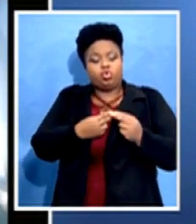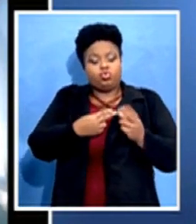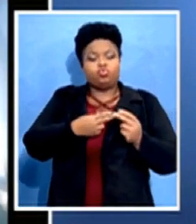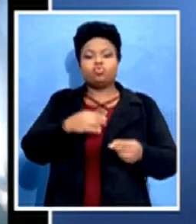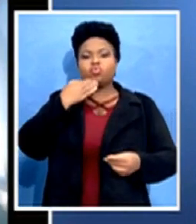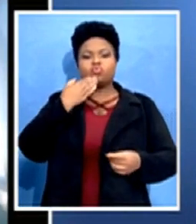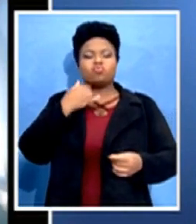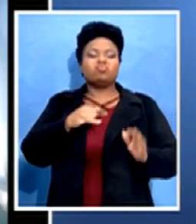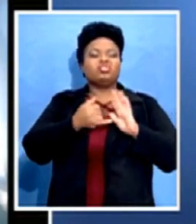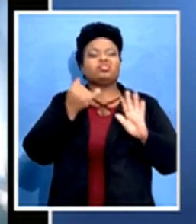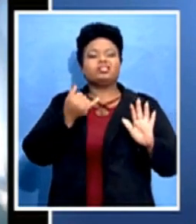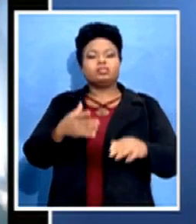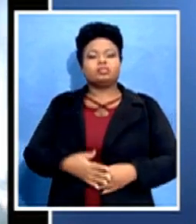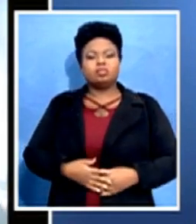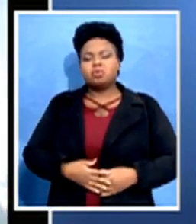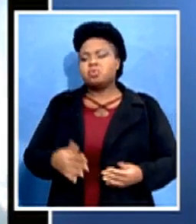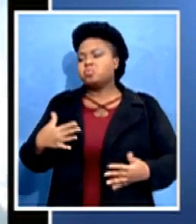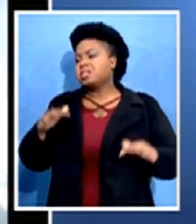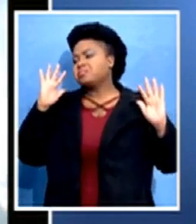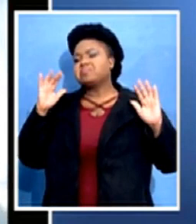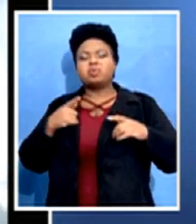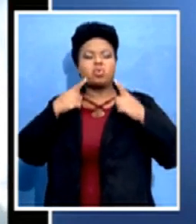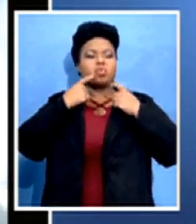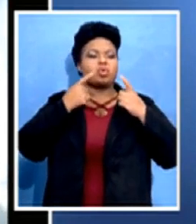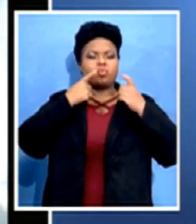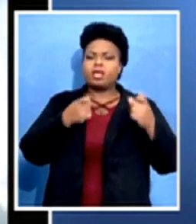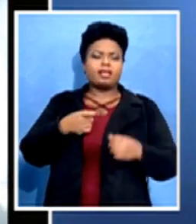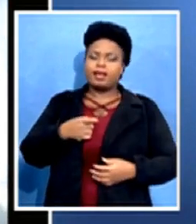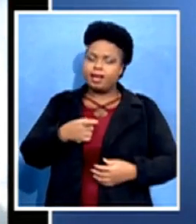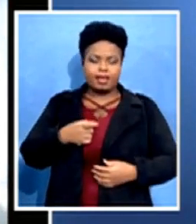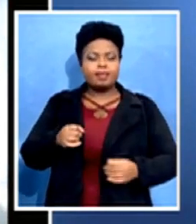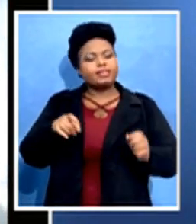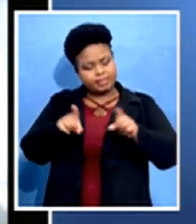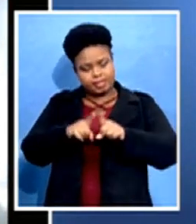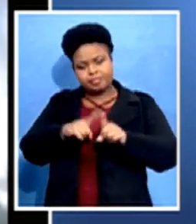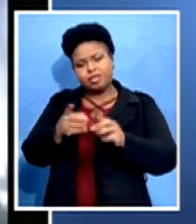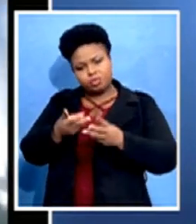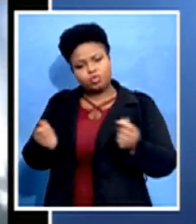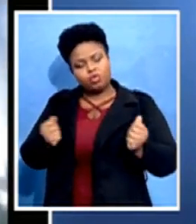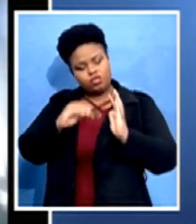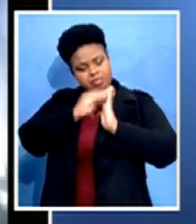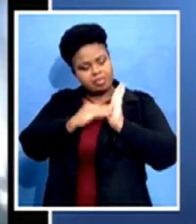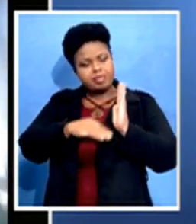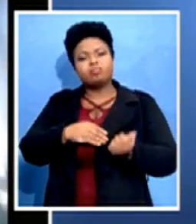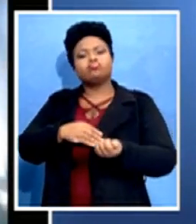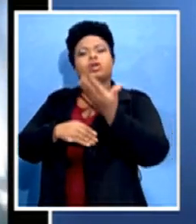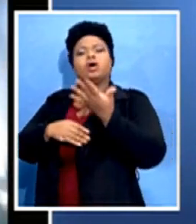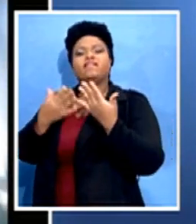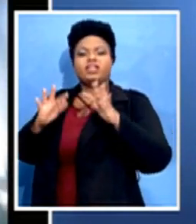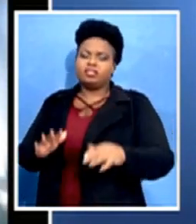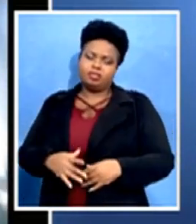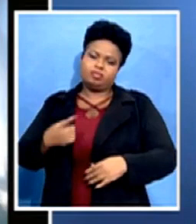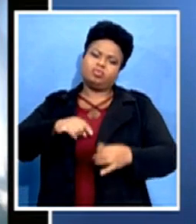and complain without coming up with solutions. We are solution driven. We are trying to help our government to